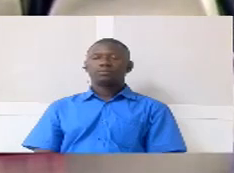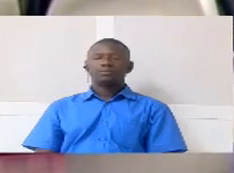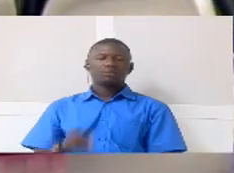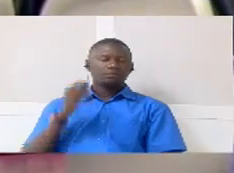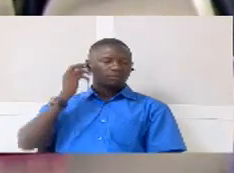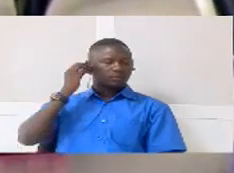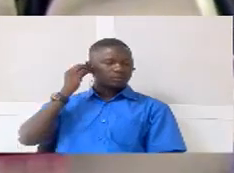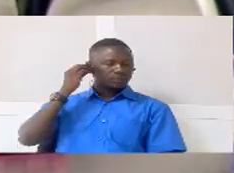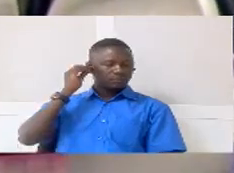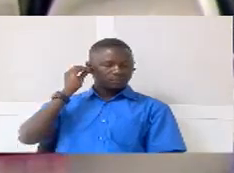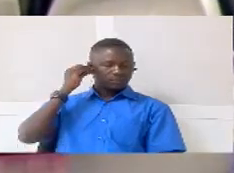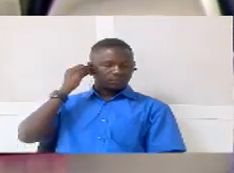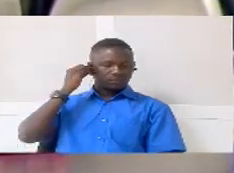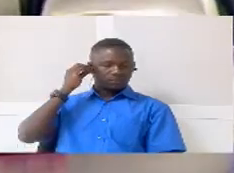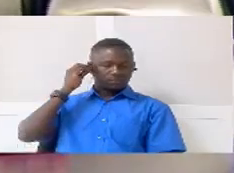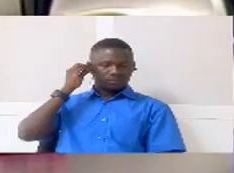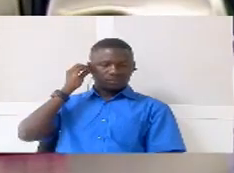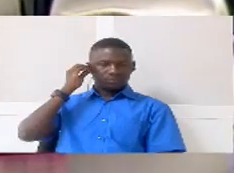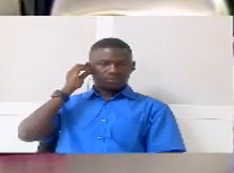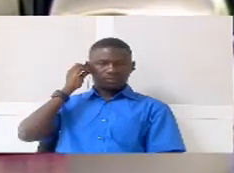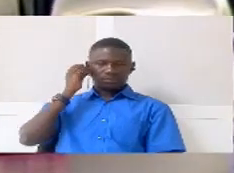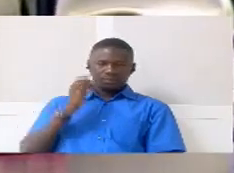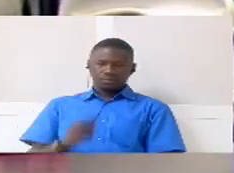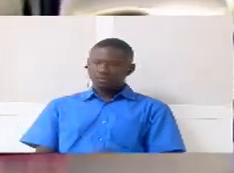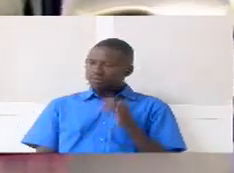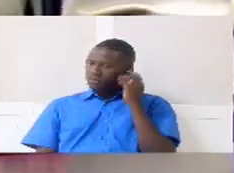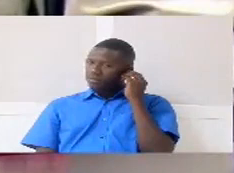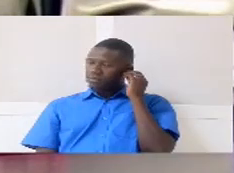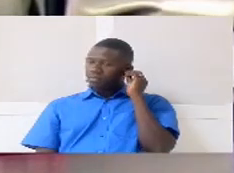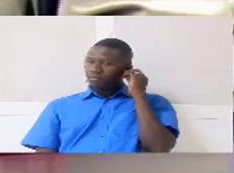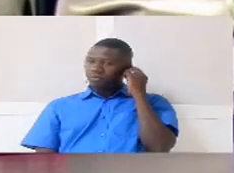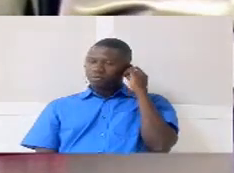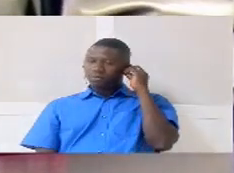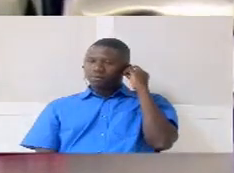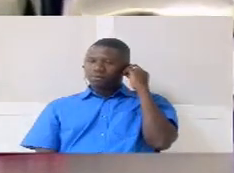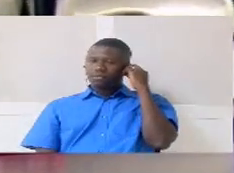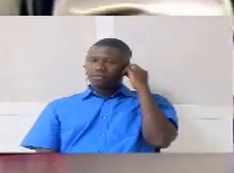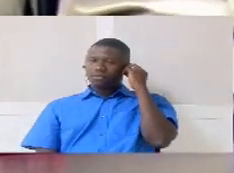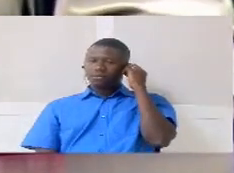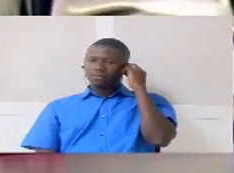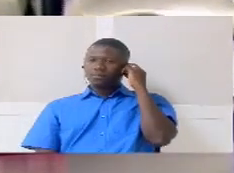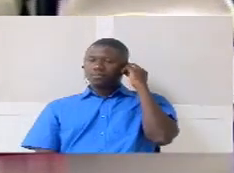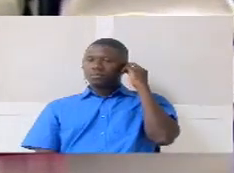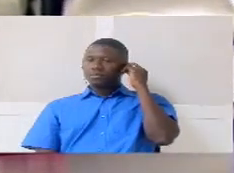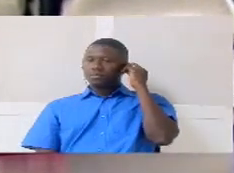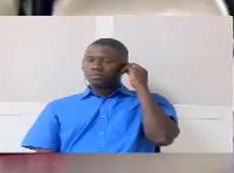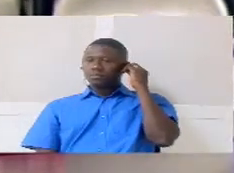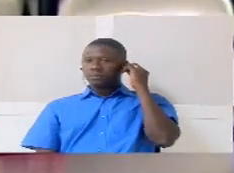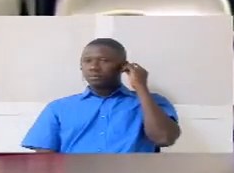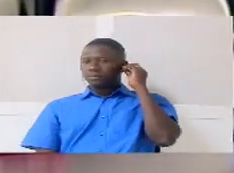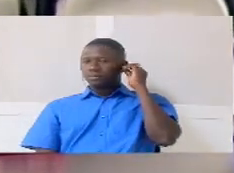minko na gedo yo buko jele bari that particular fengko jeng mata nyi be mi investigate ke manna wa tara wa fengko kono gedo